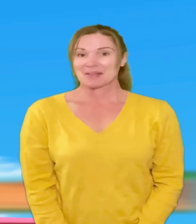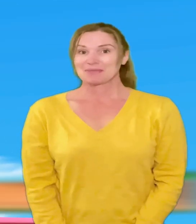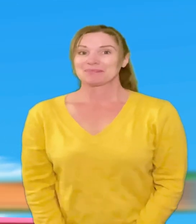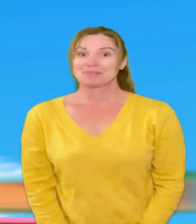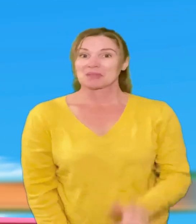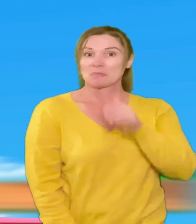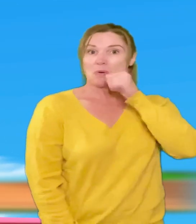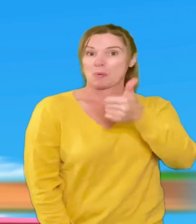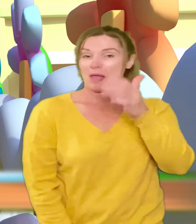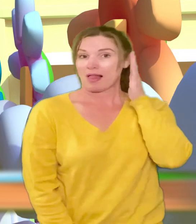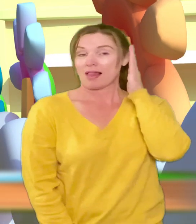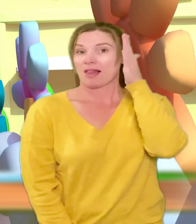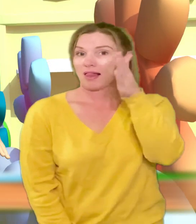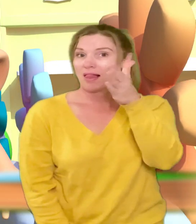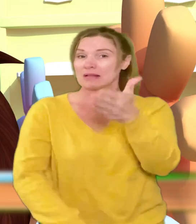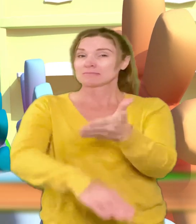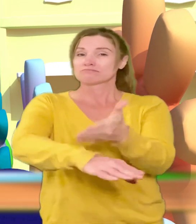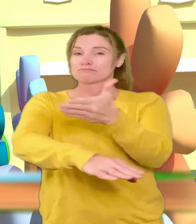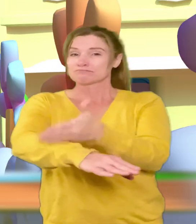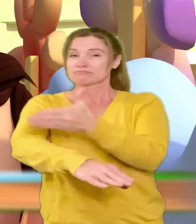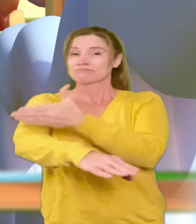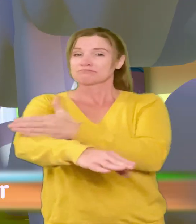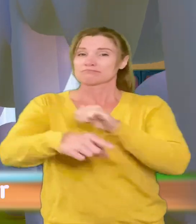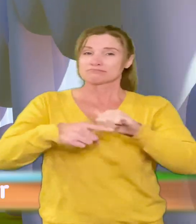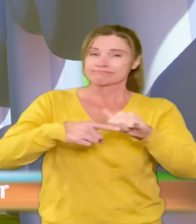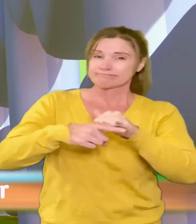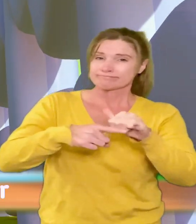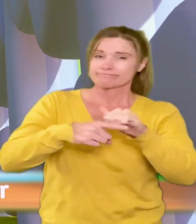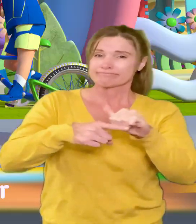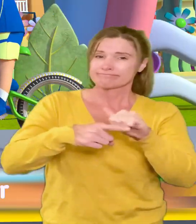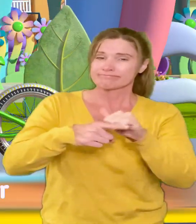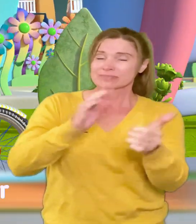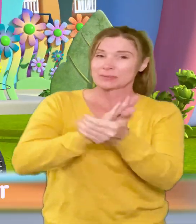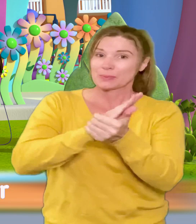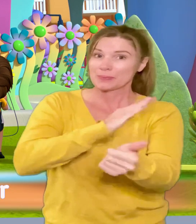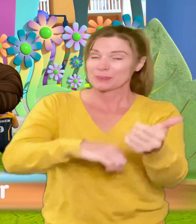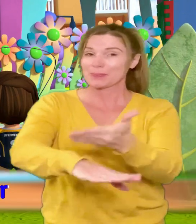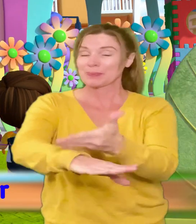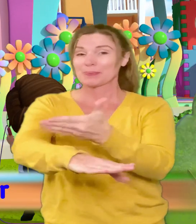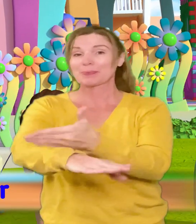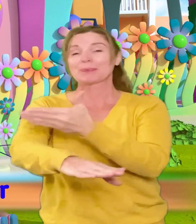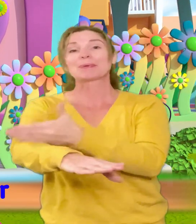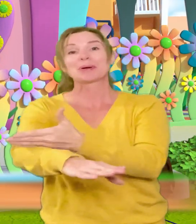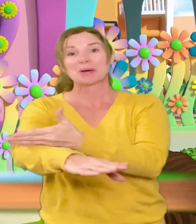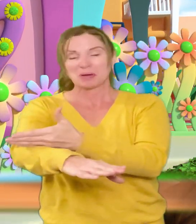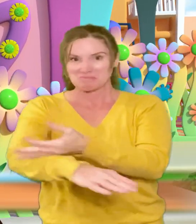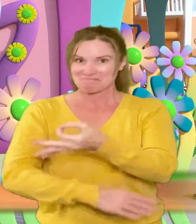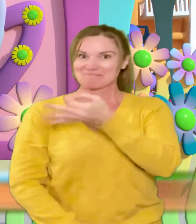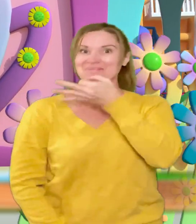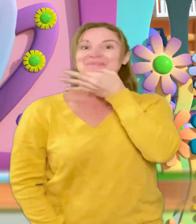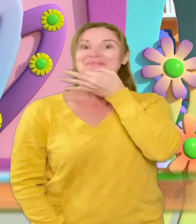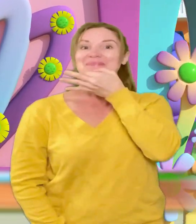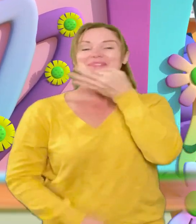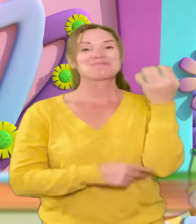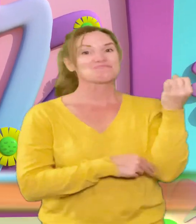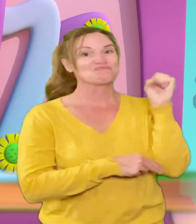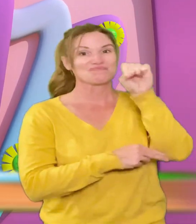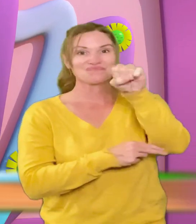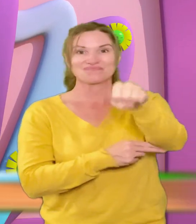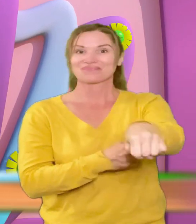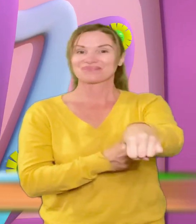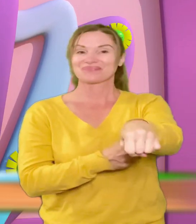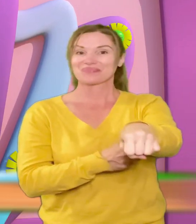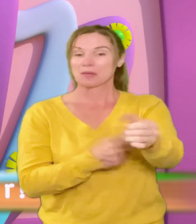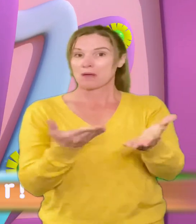Tomorrow will bring up the skill We've been trying to master We'll master it and